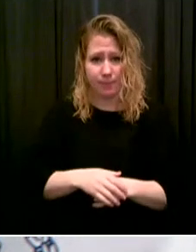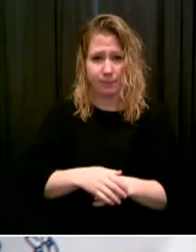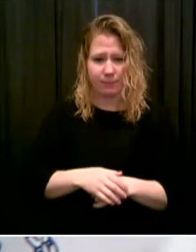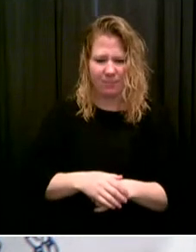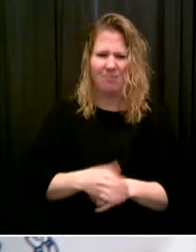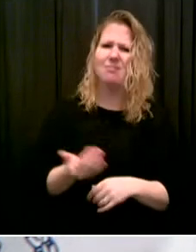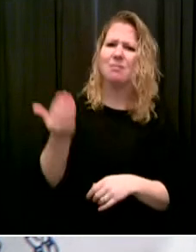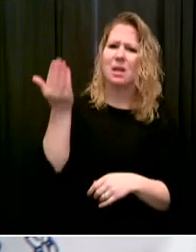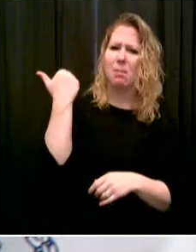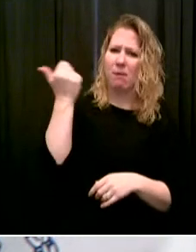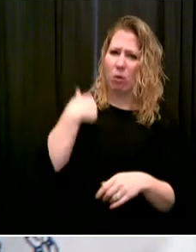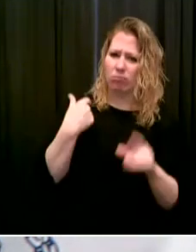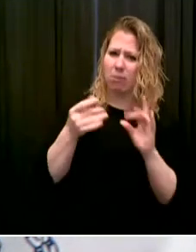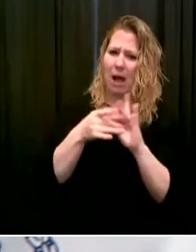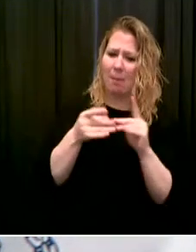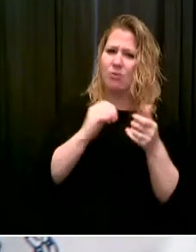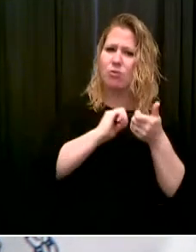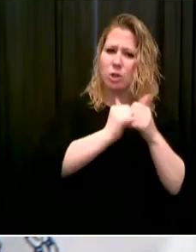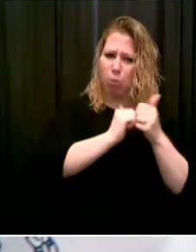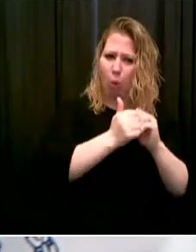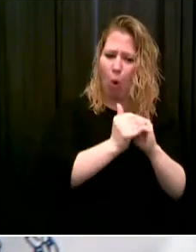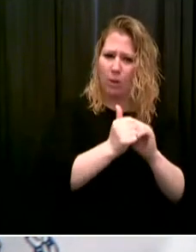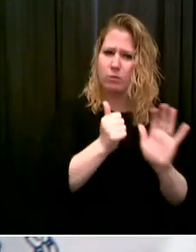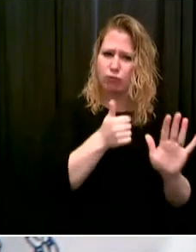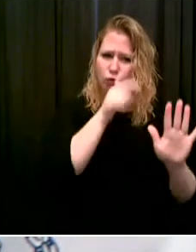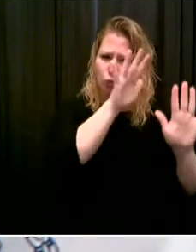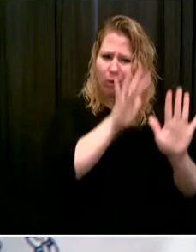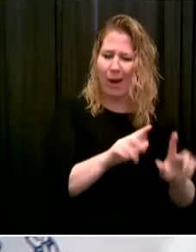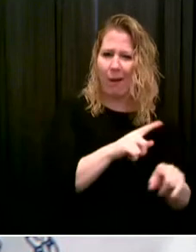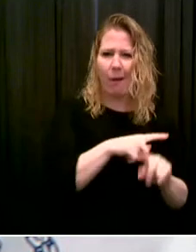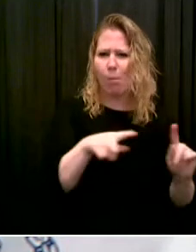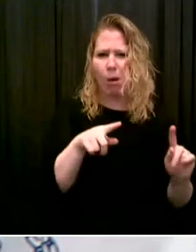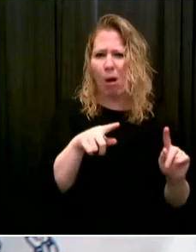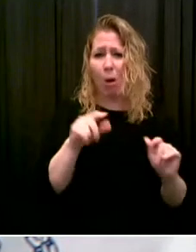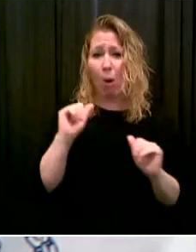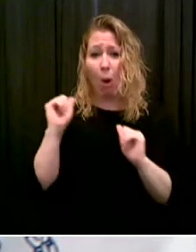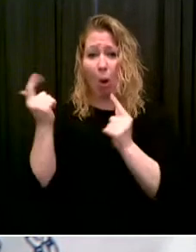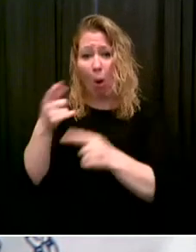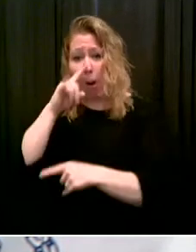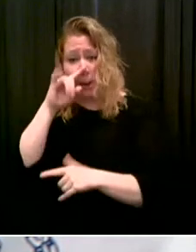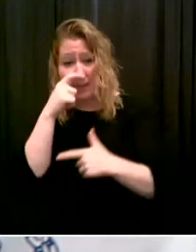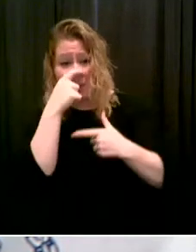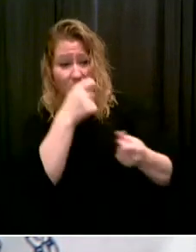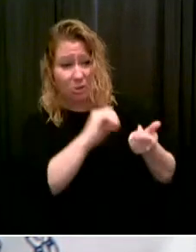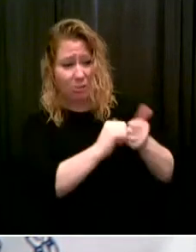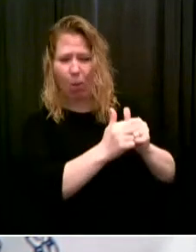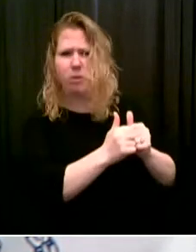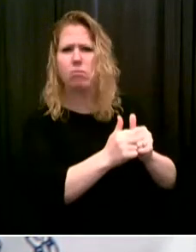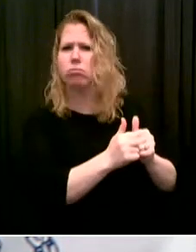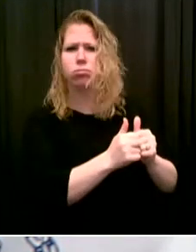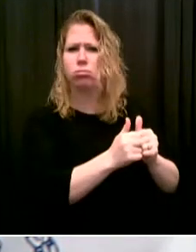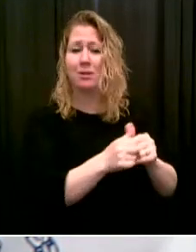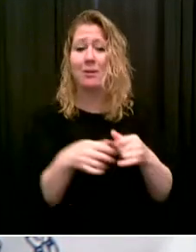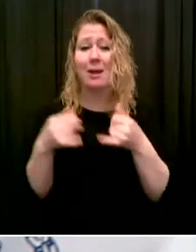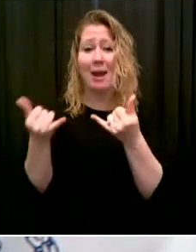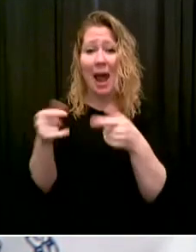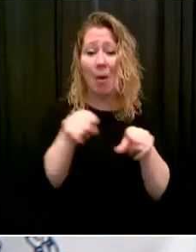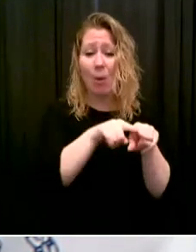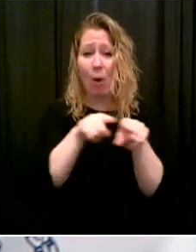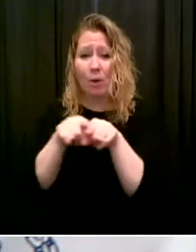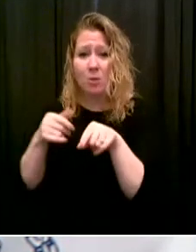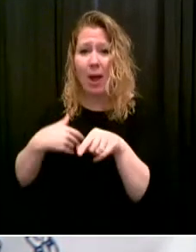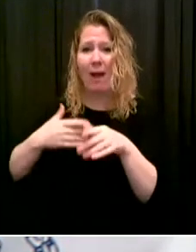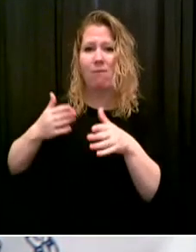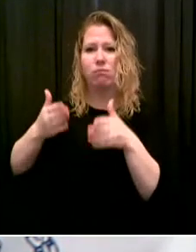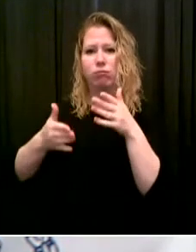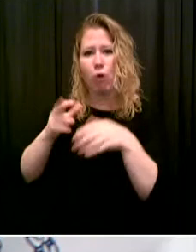doing programs with robotics. We are doing programs with mentoring. Yes, we are teaching kids how to draw up resumes. We're teaching kids